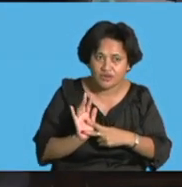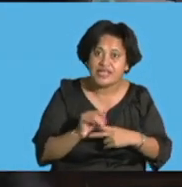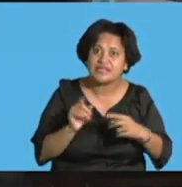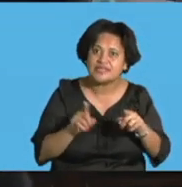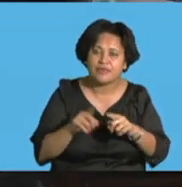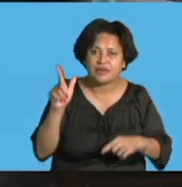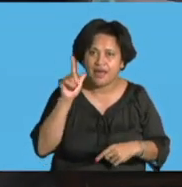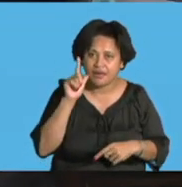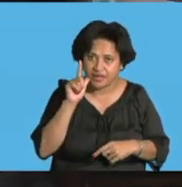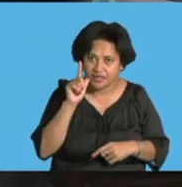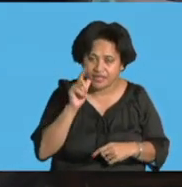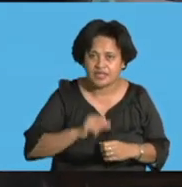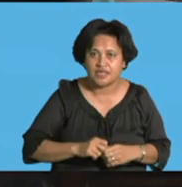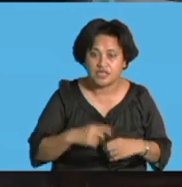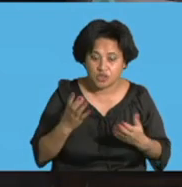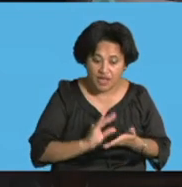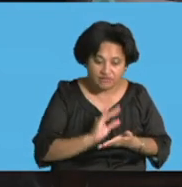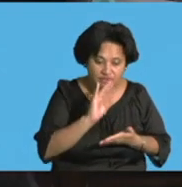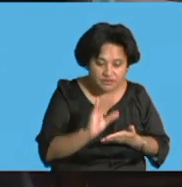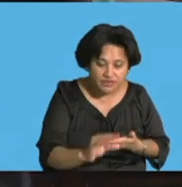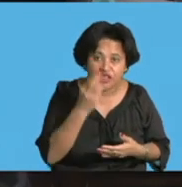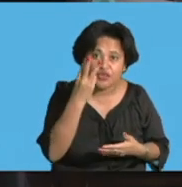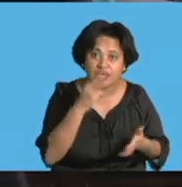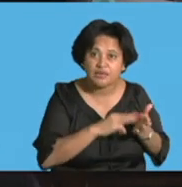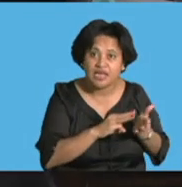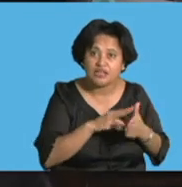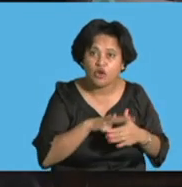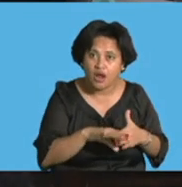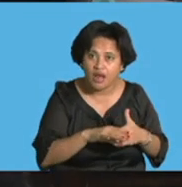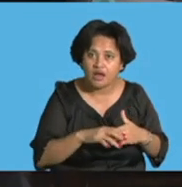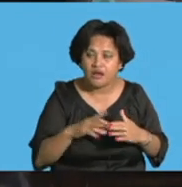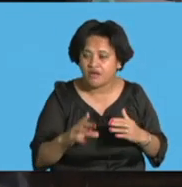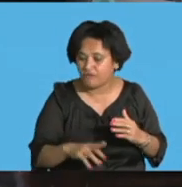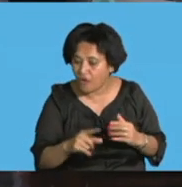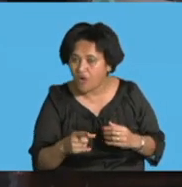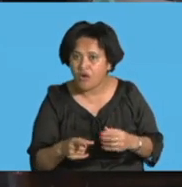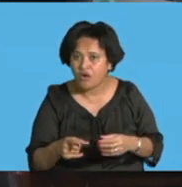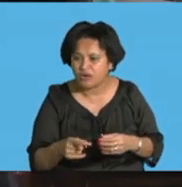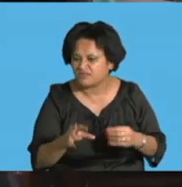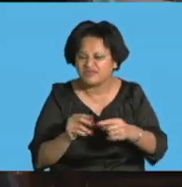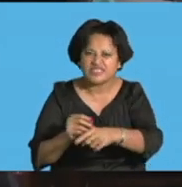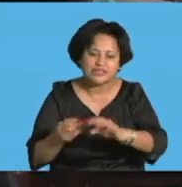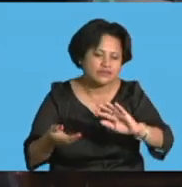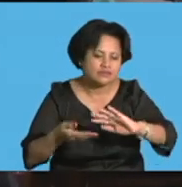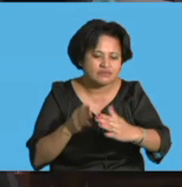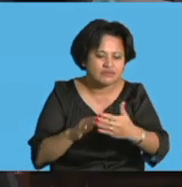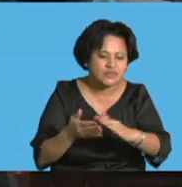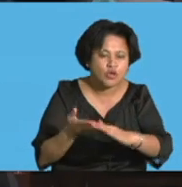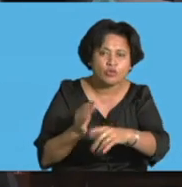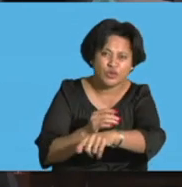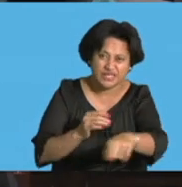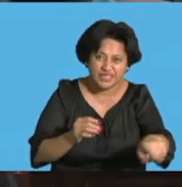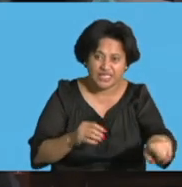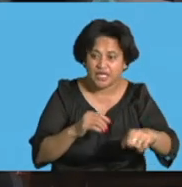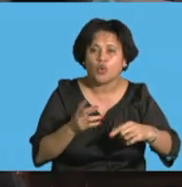An allocation of $3 million has been made to support the collection of rubbish from informal settlements and areas previously